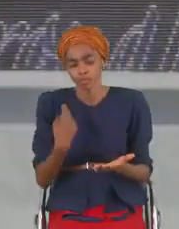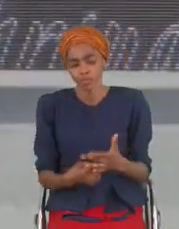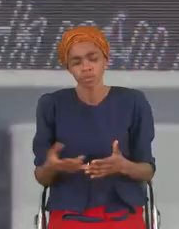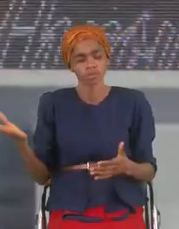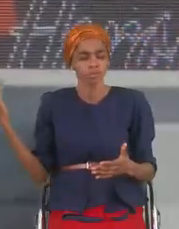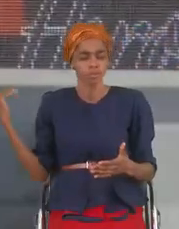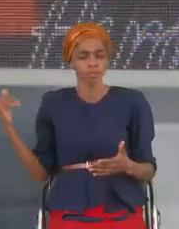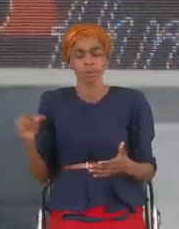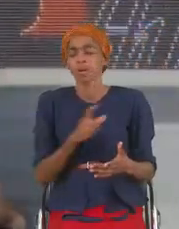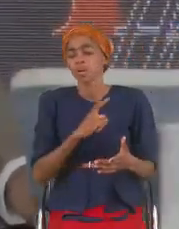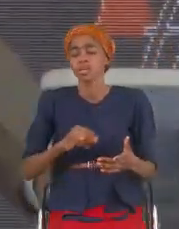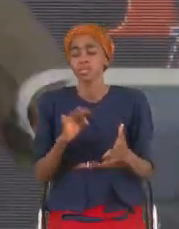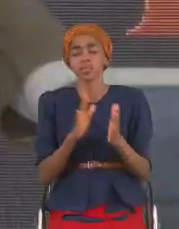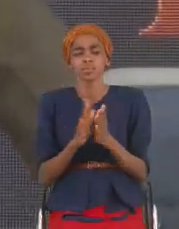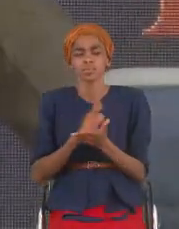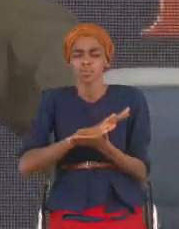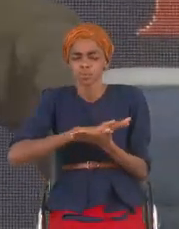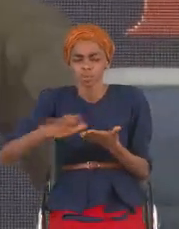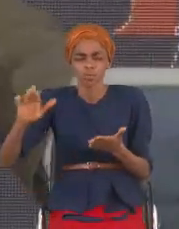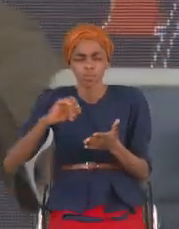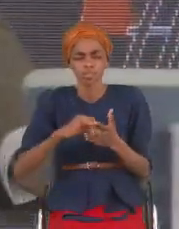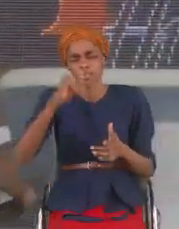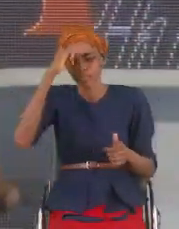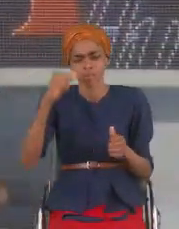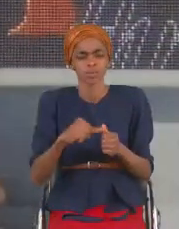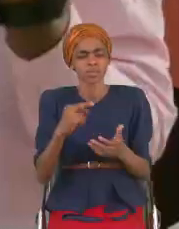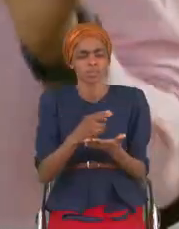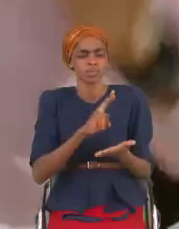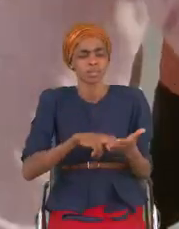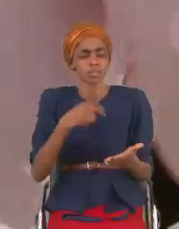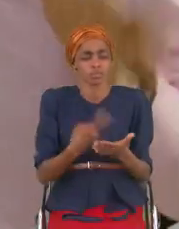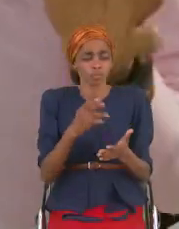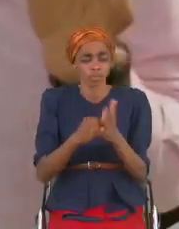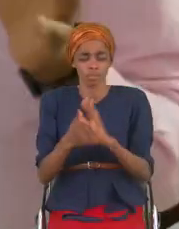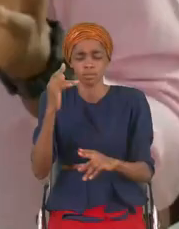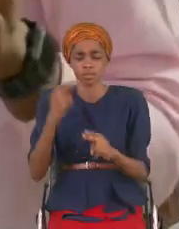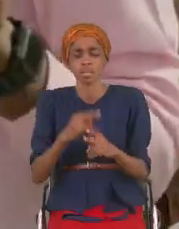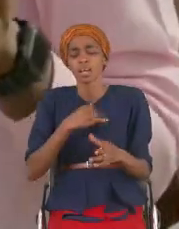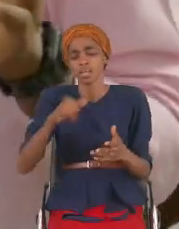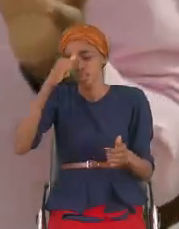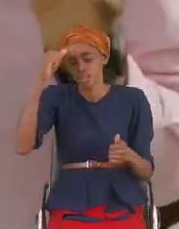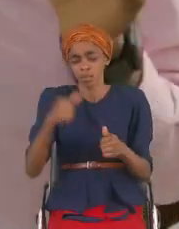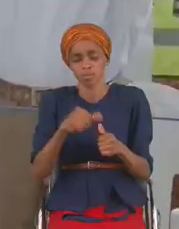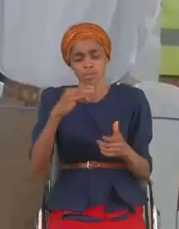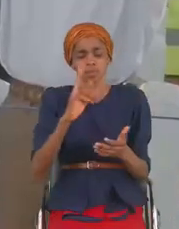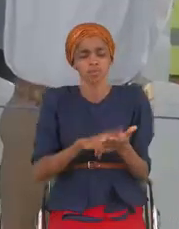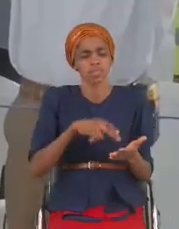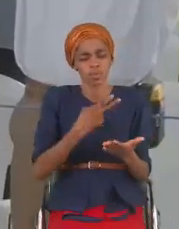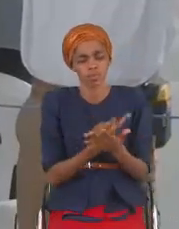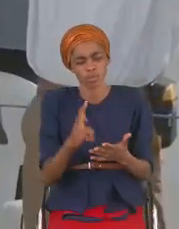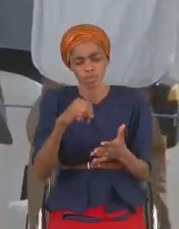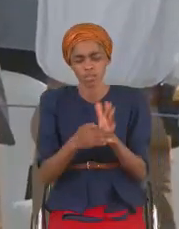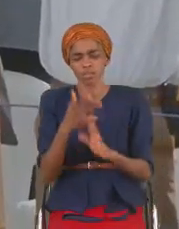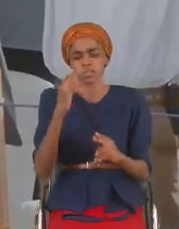pray, wipe away the remembrance of their fall and the remembrance of their defeat. And